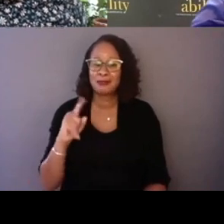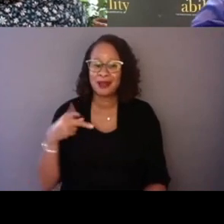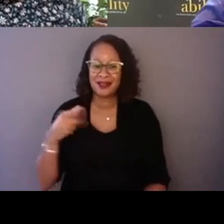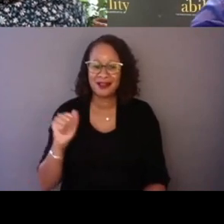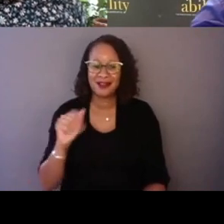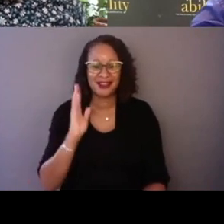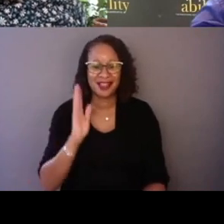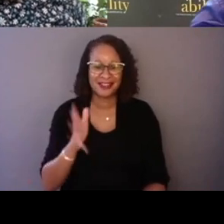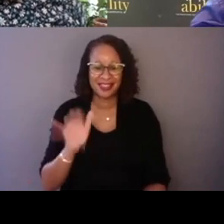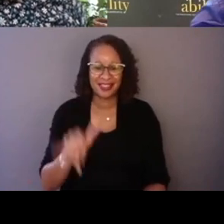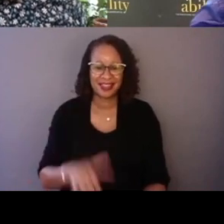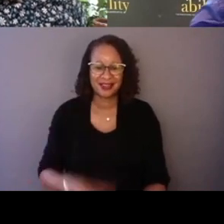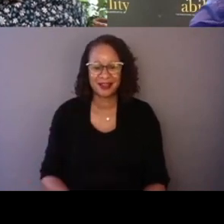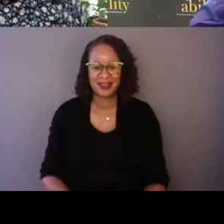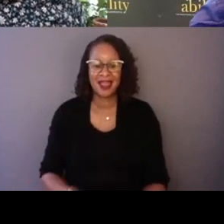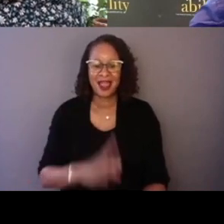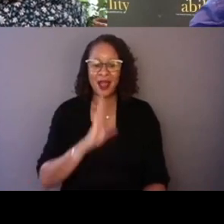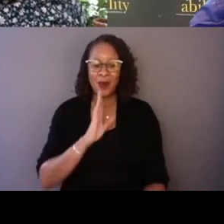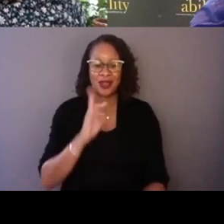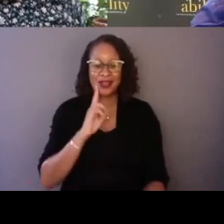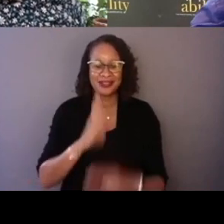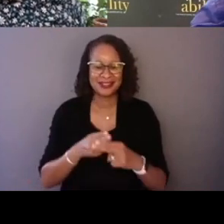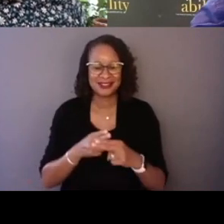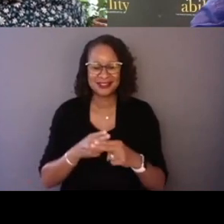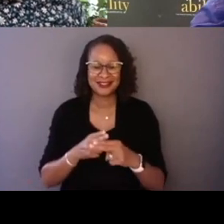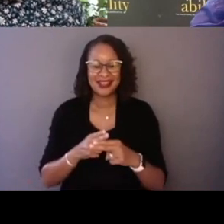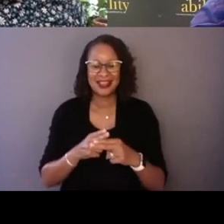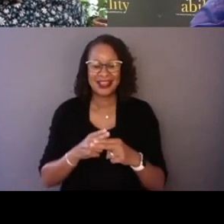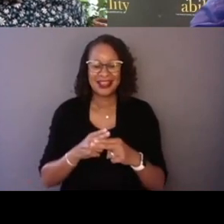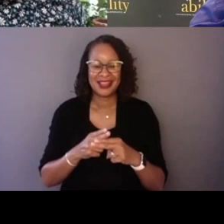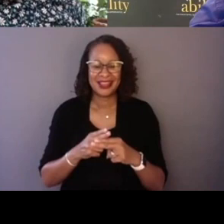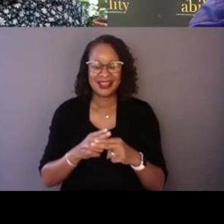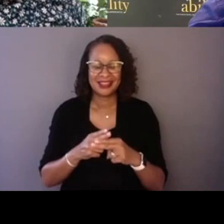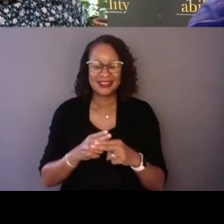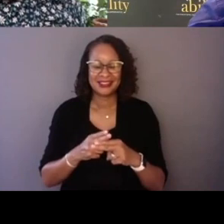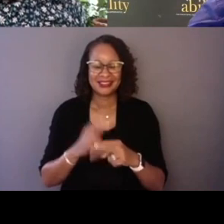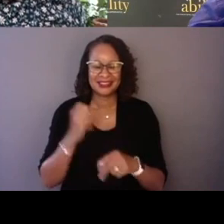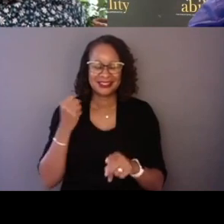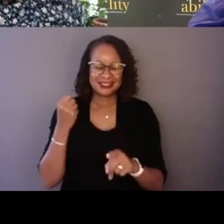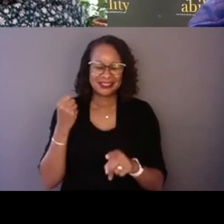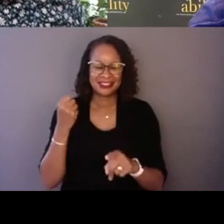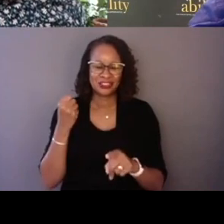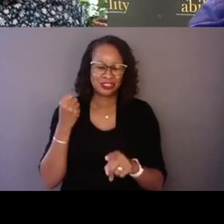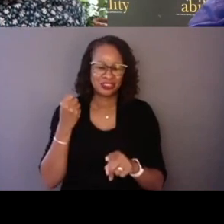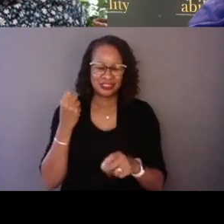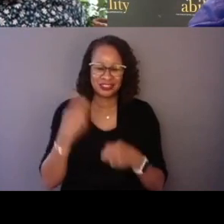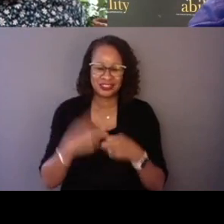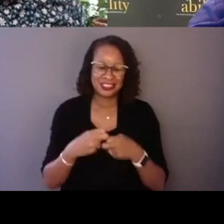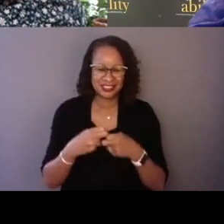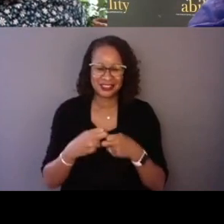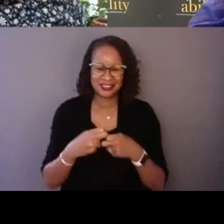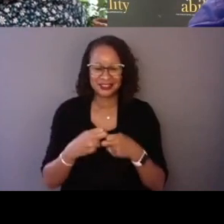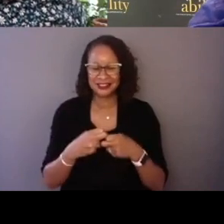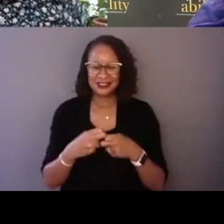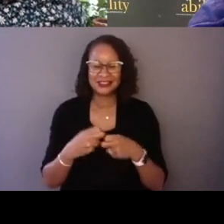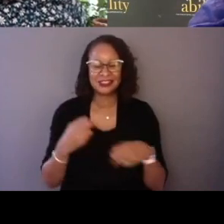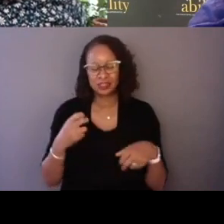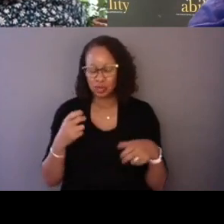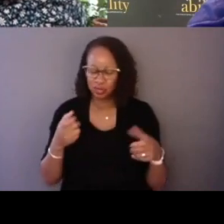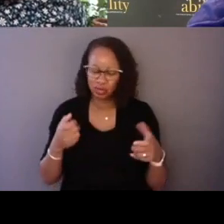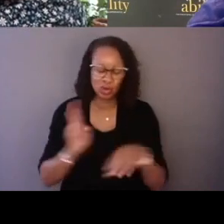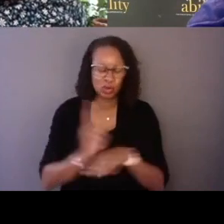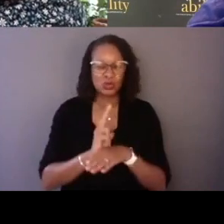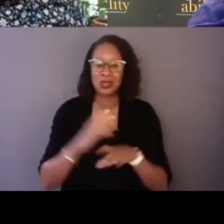although I will note that it is profoundly difficult to drive a power wheelchair in a circle in the middle of a hora. I know, I've